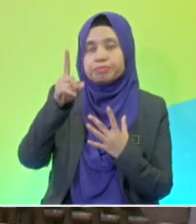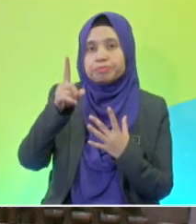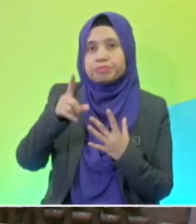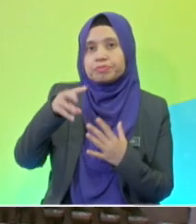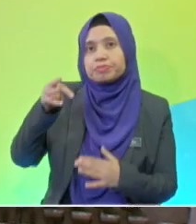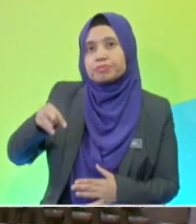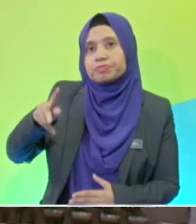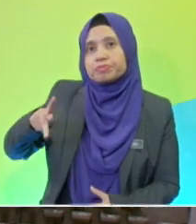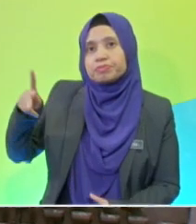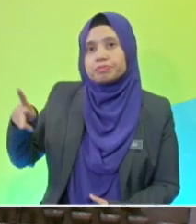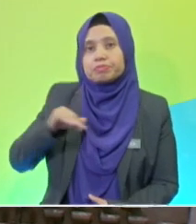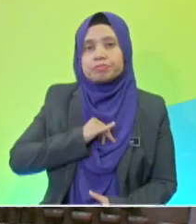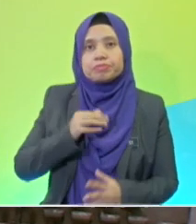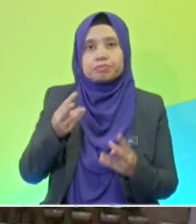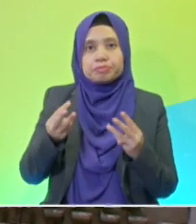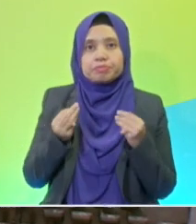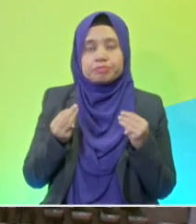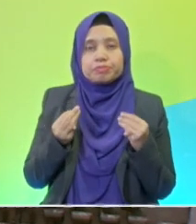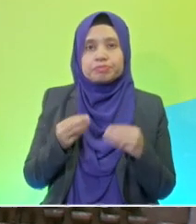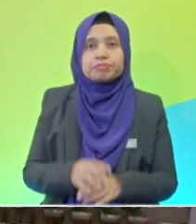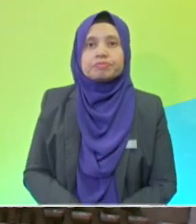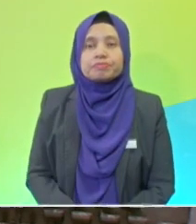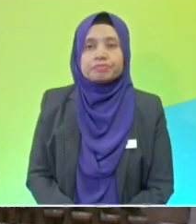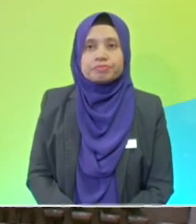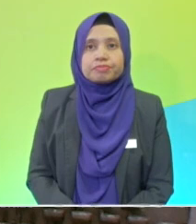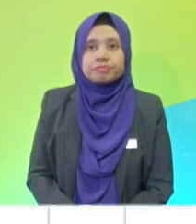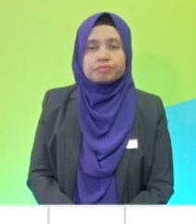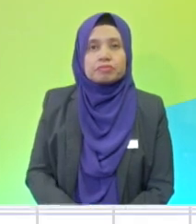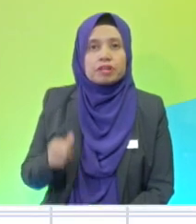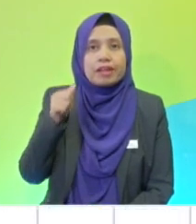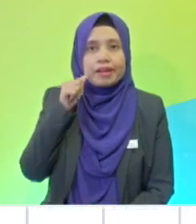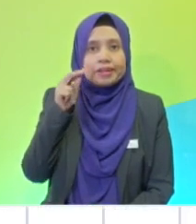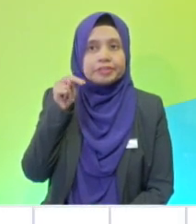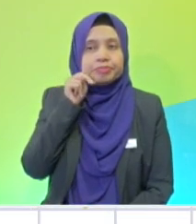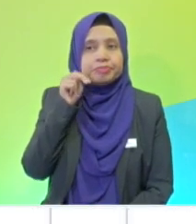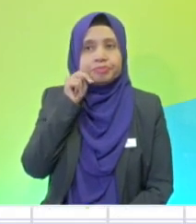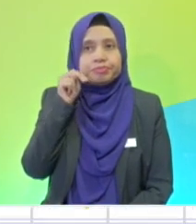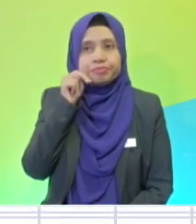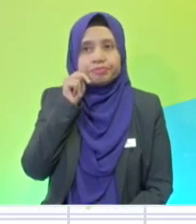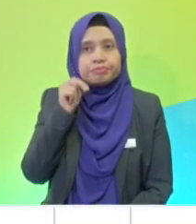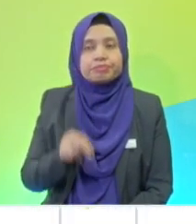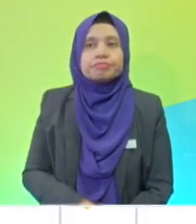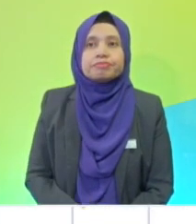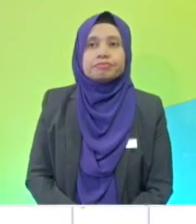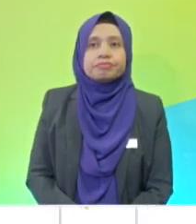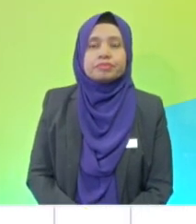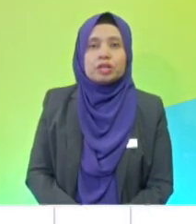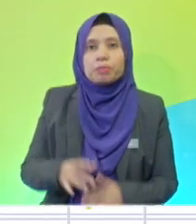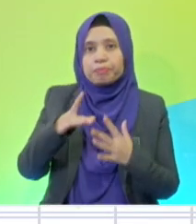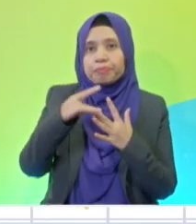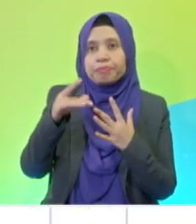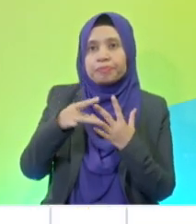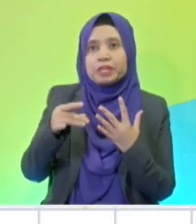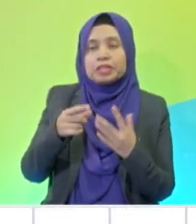first person that I'd like to invite today would be Anissa. Okay, Anissa, Anissa. which letter would you like to choose from